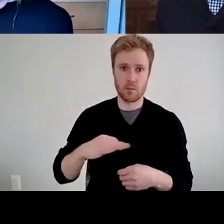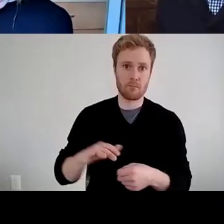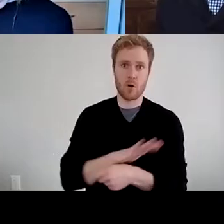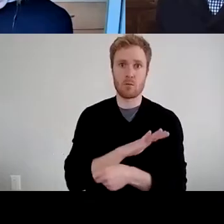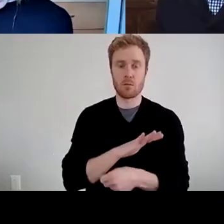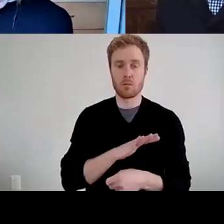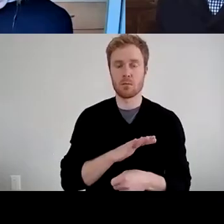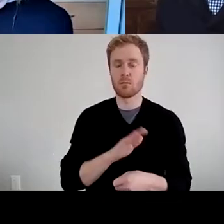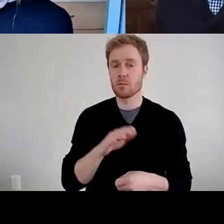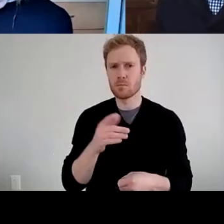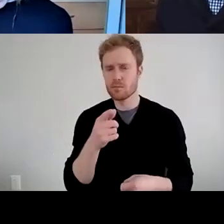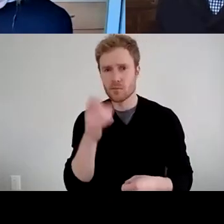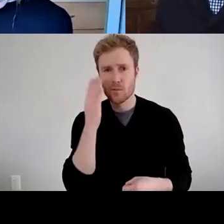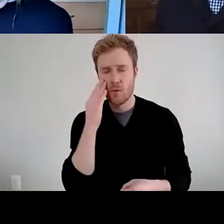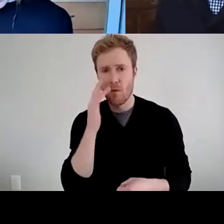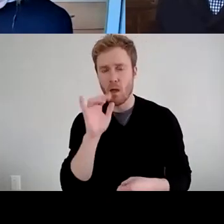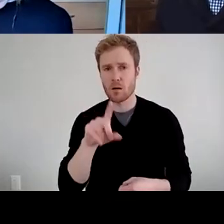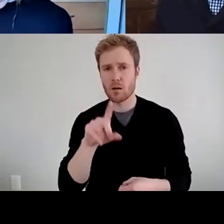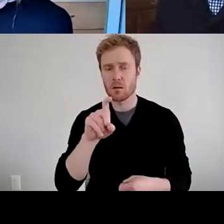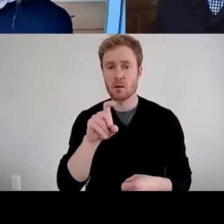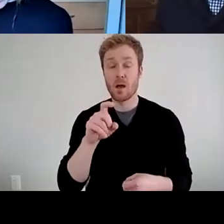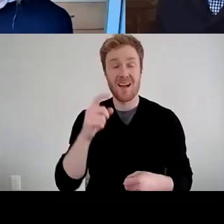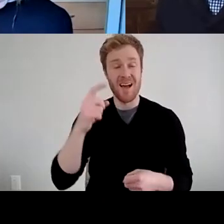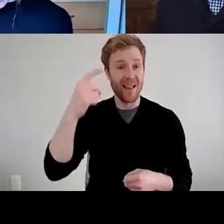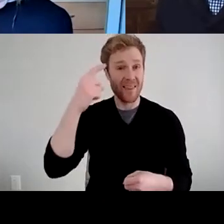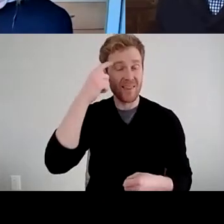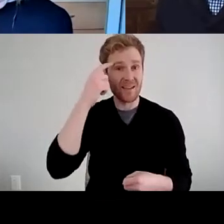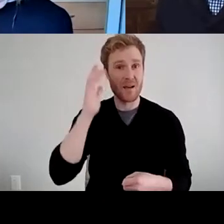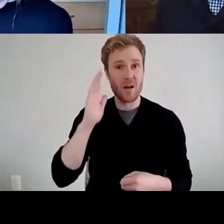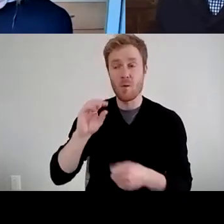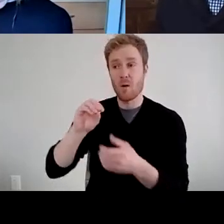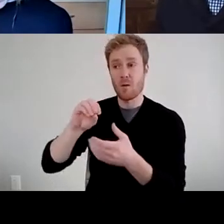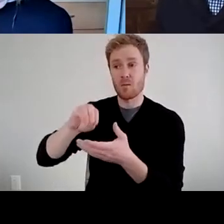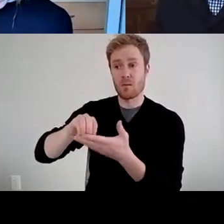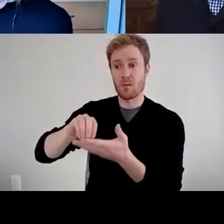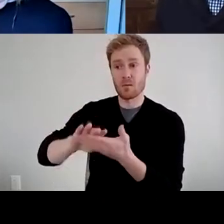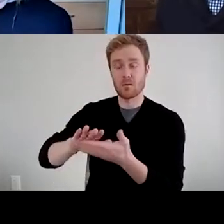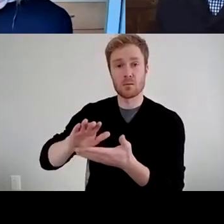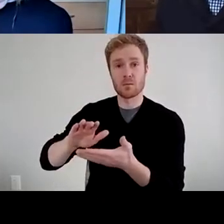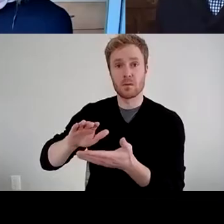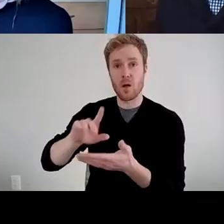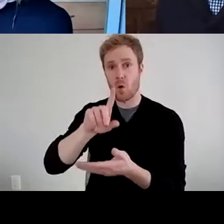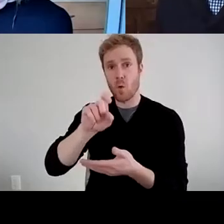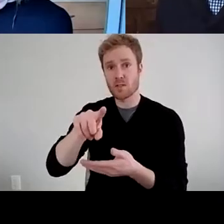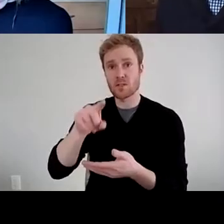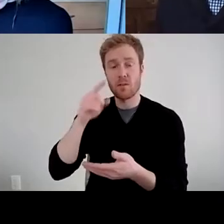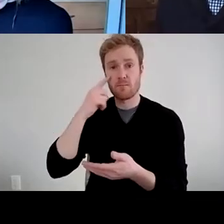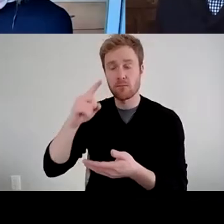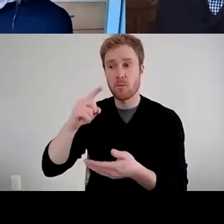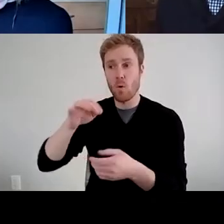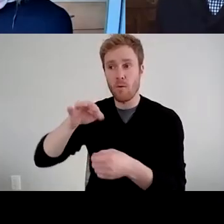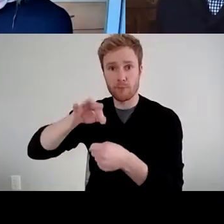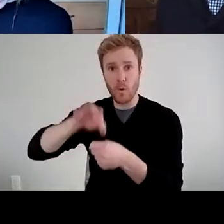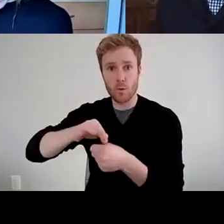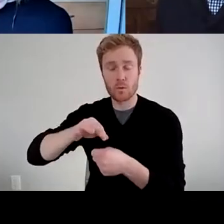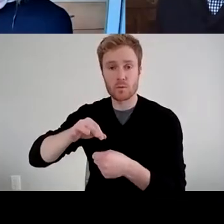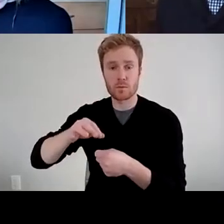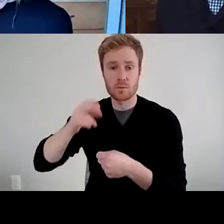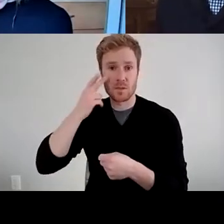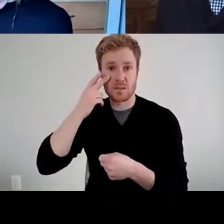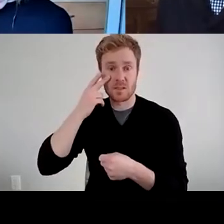a source outside the city that Wilkinsburg is looking to incorporate with the city of Pittsburgh. Just